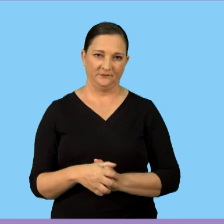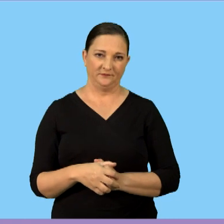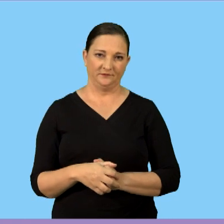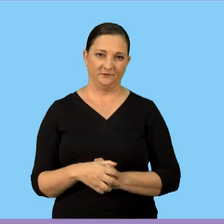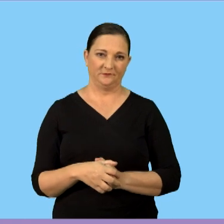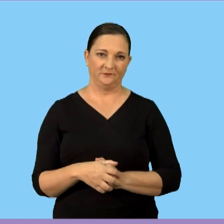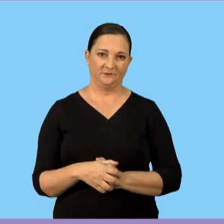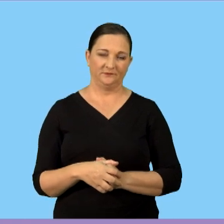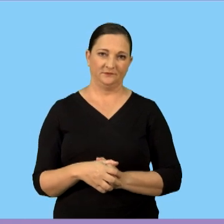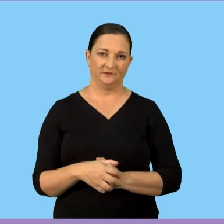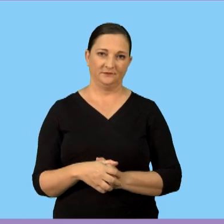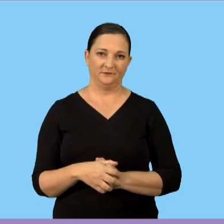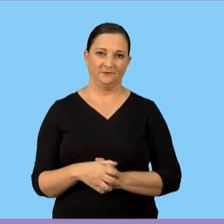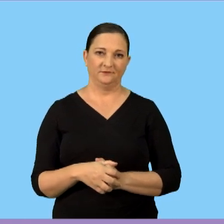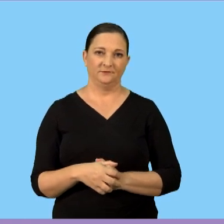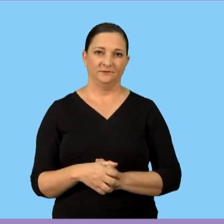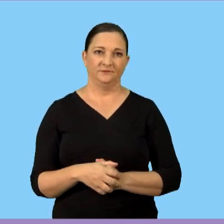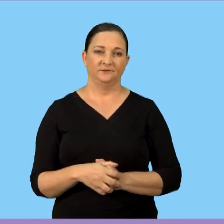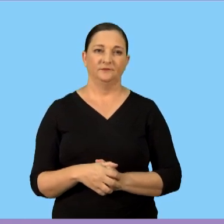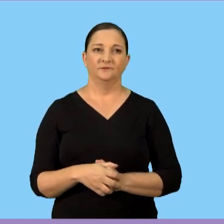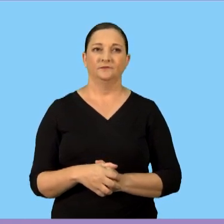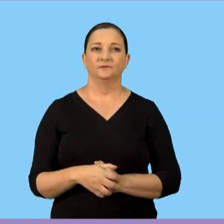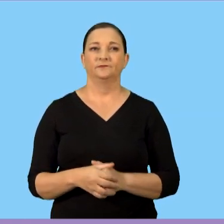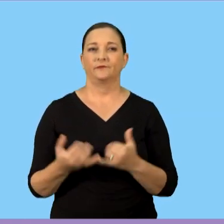k cubed.